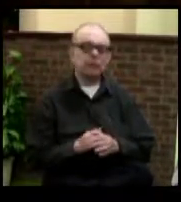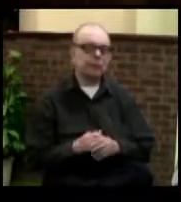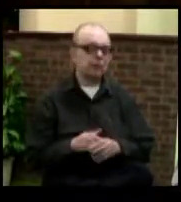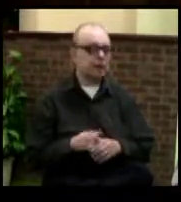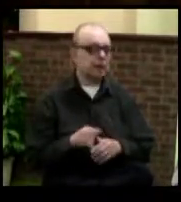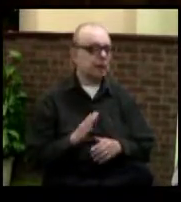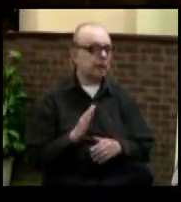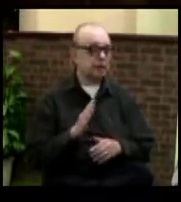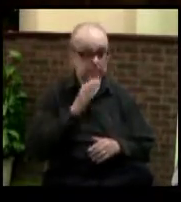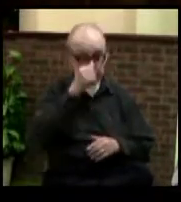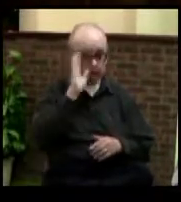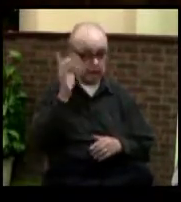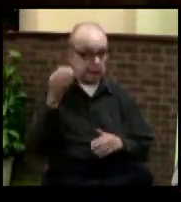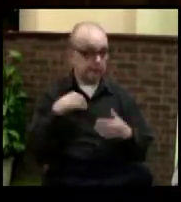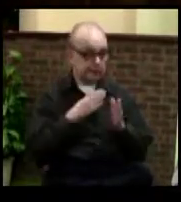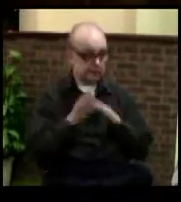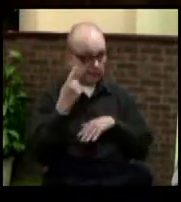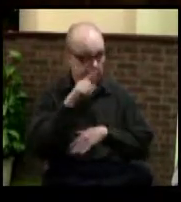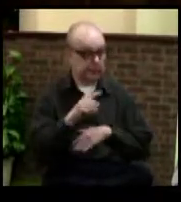with this? God's got it.